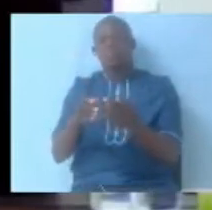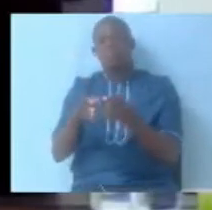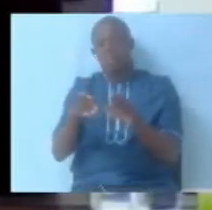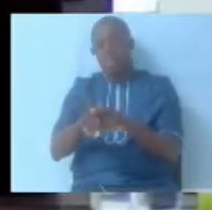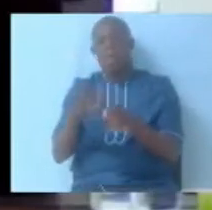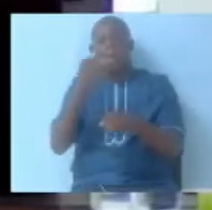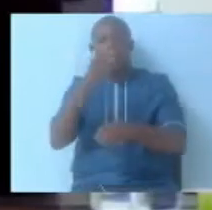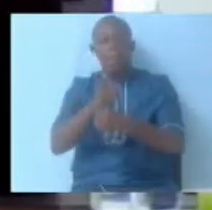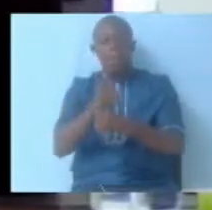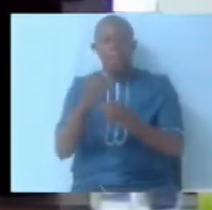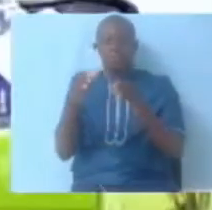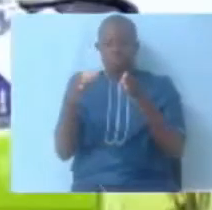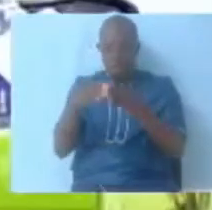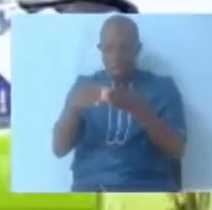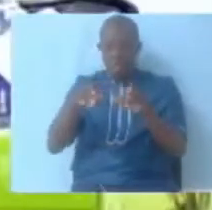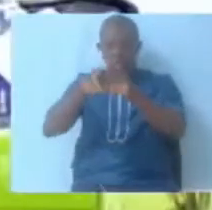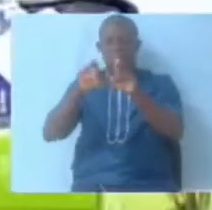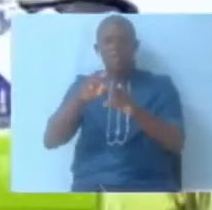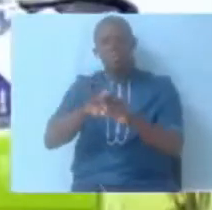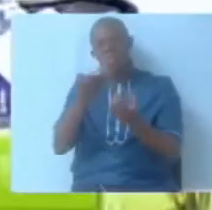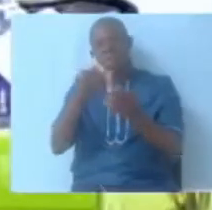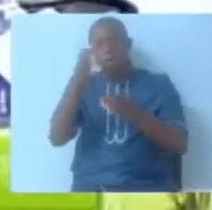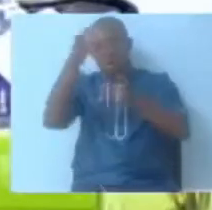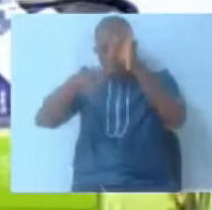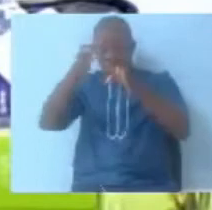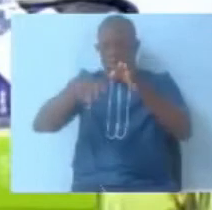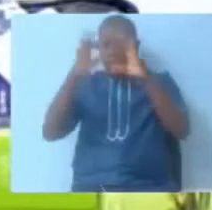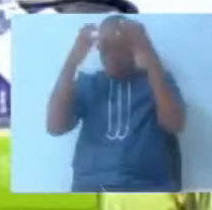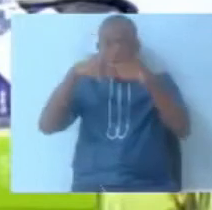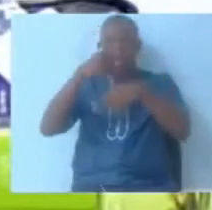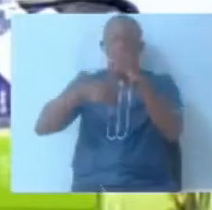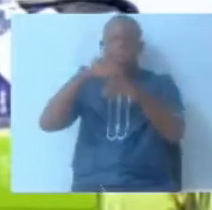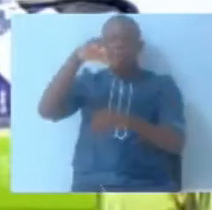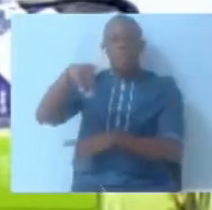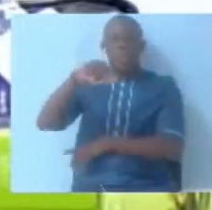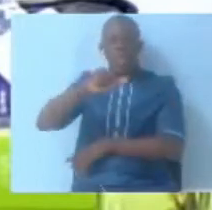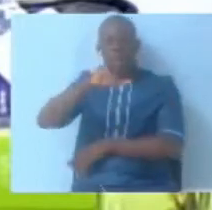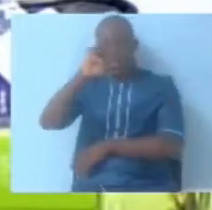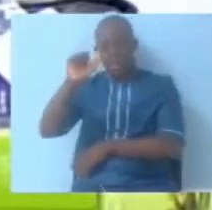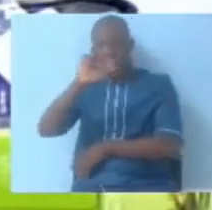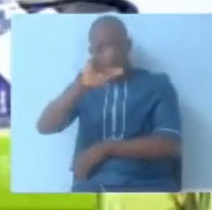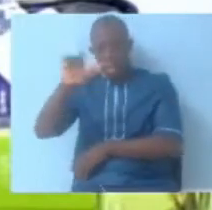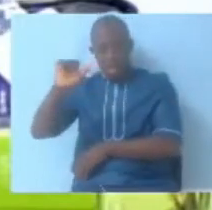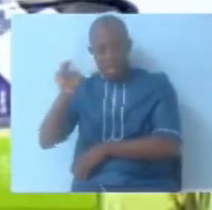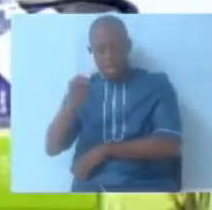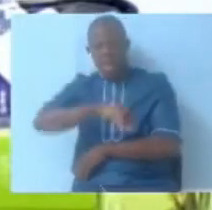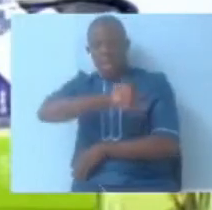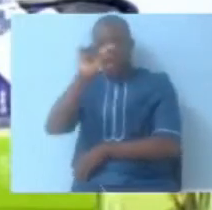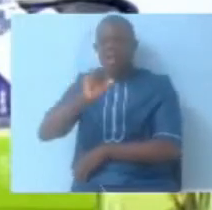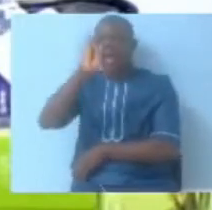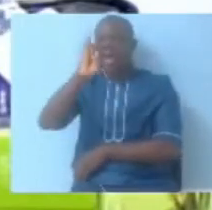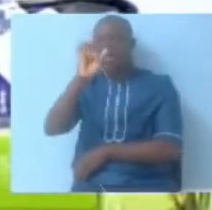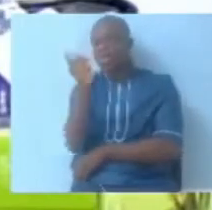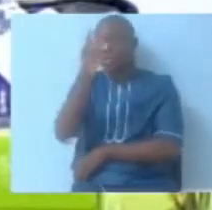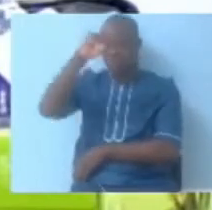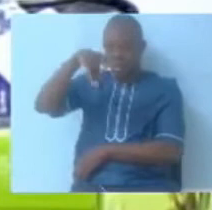Sinam wona tan na mun kole akulle sabu wom tumir mol misal fe surtout ni na tan na sawundin ya na misalo di